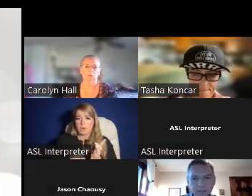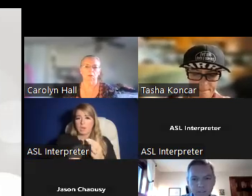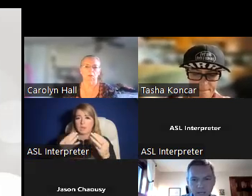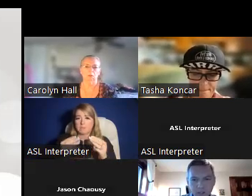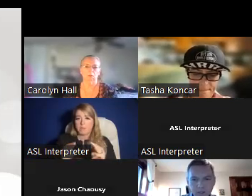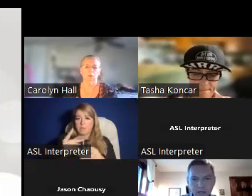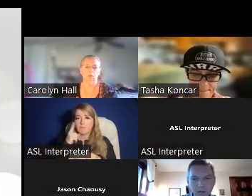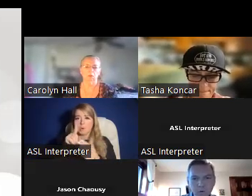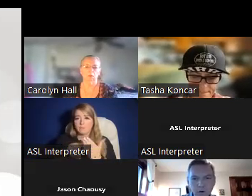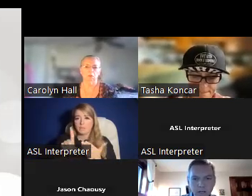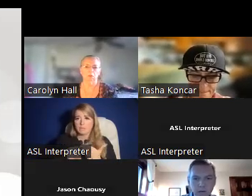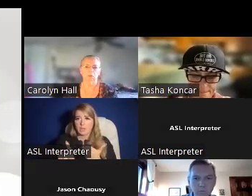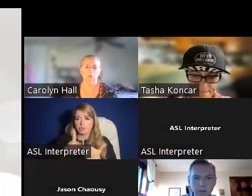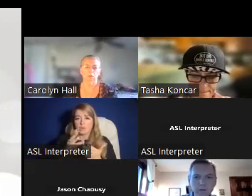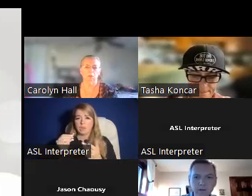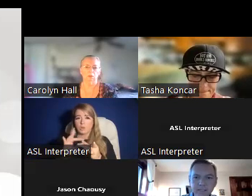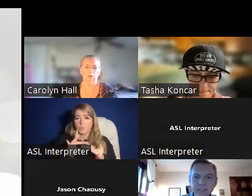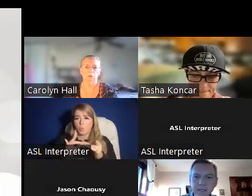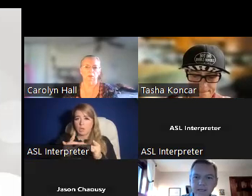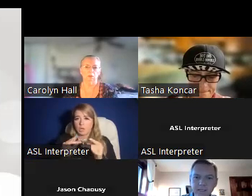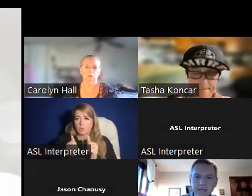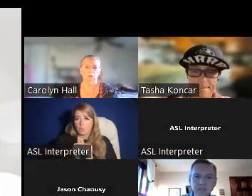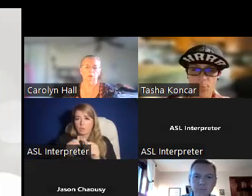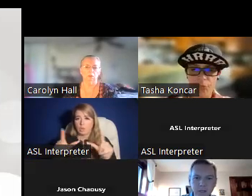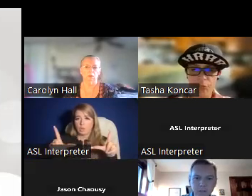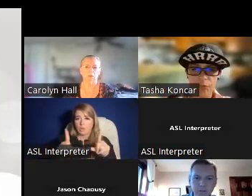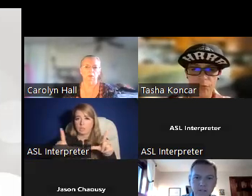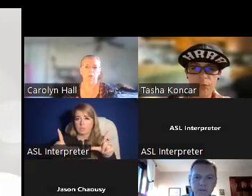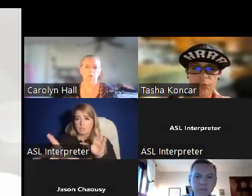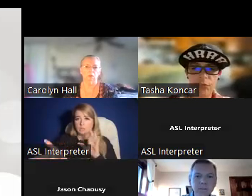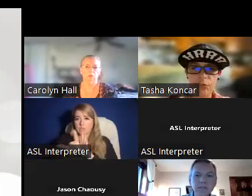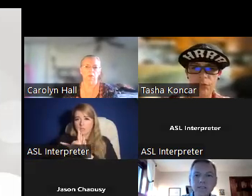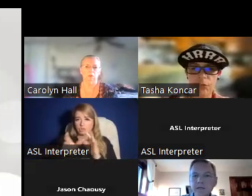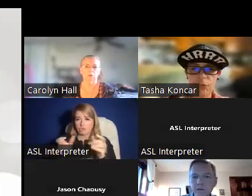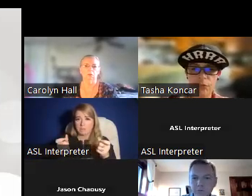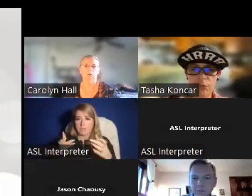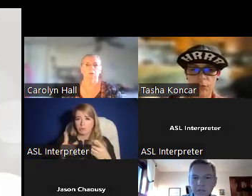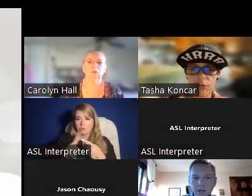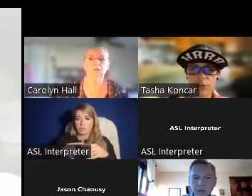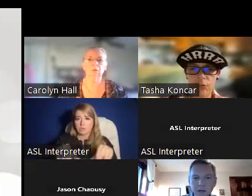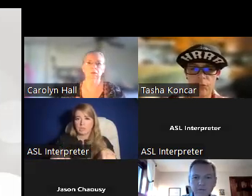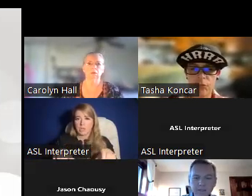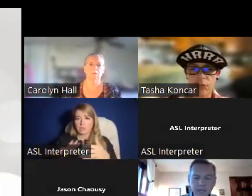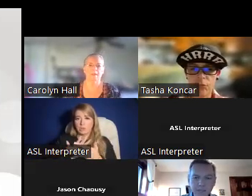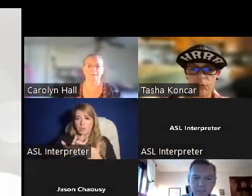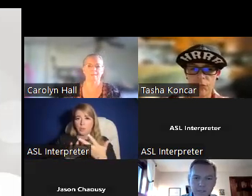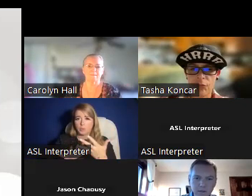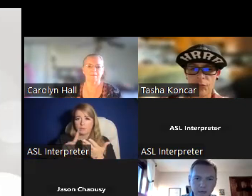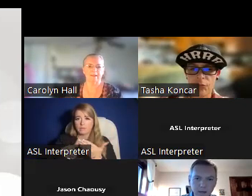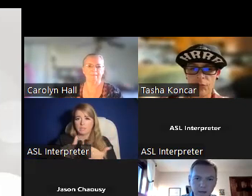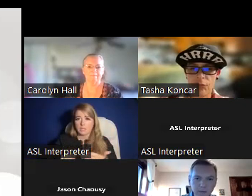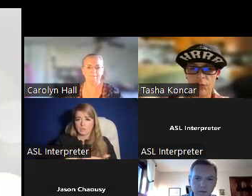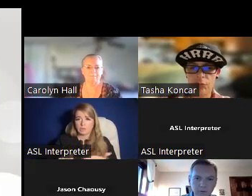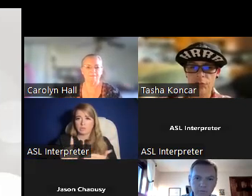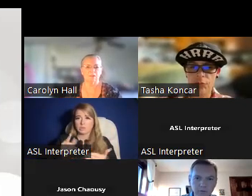for investigation and coordinating with the licensing and designation managers to conduct those investigations and